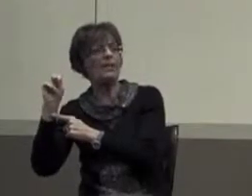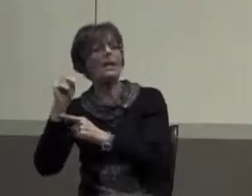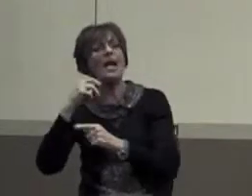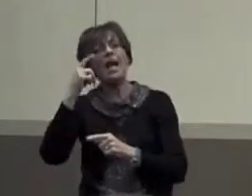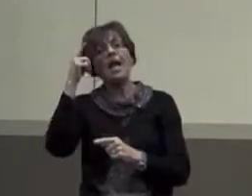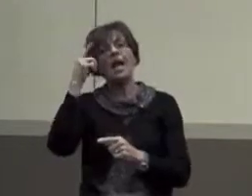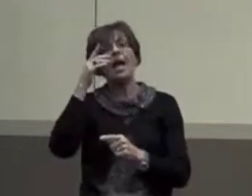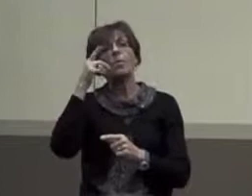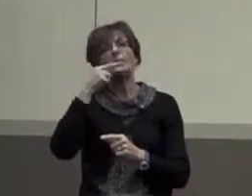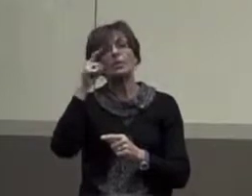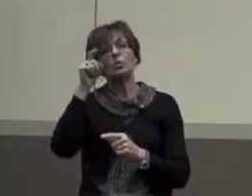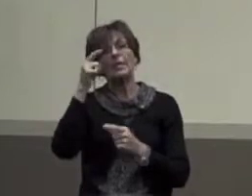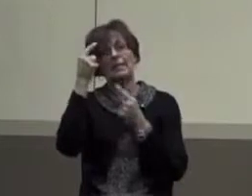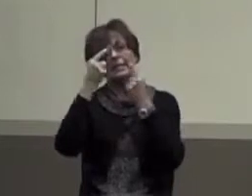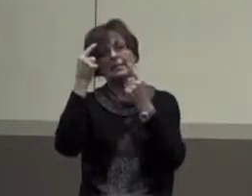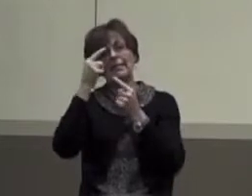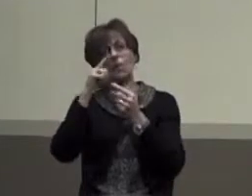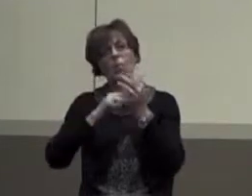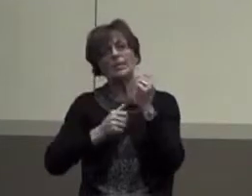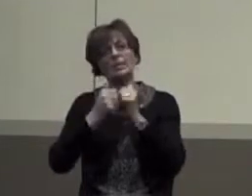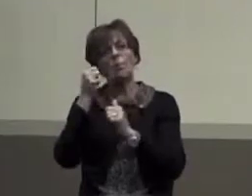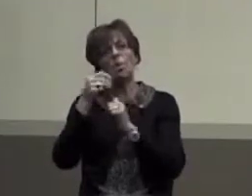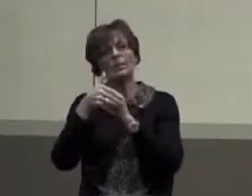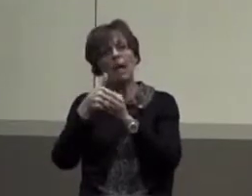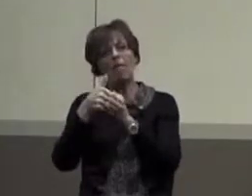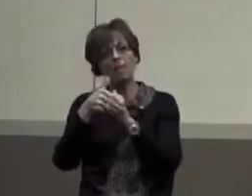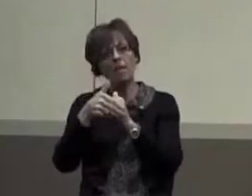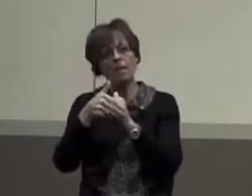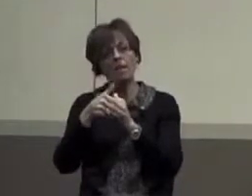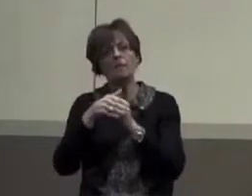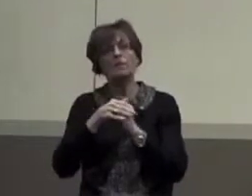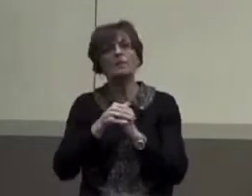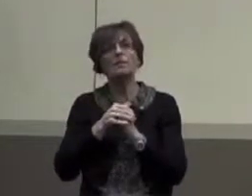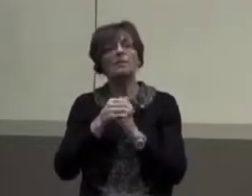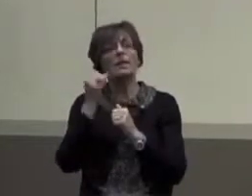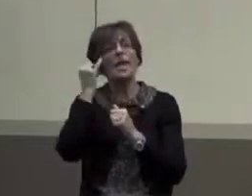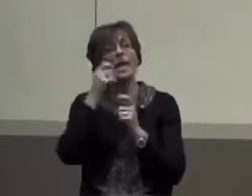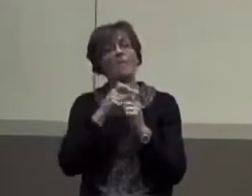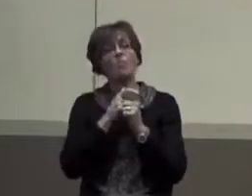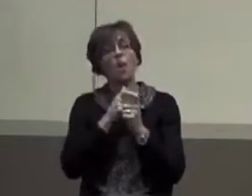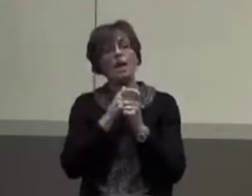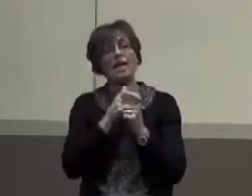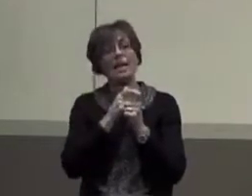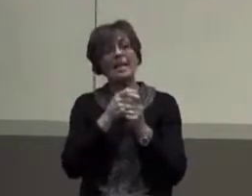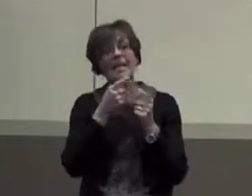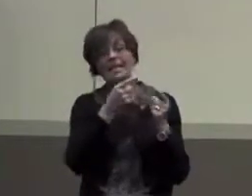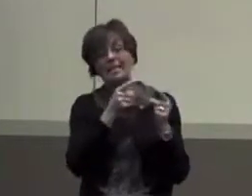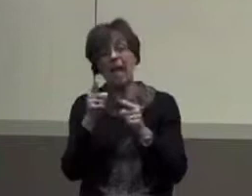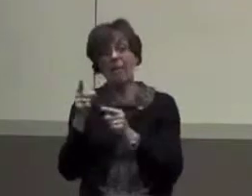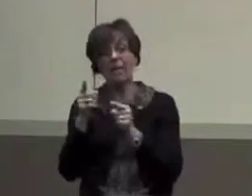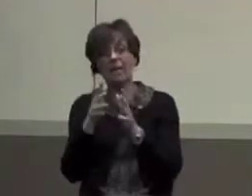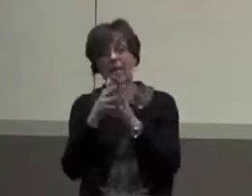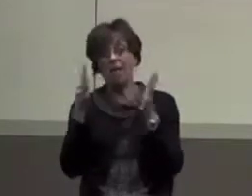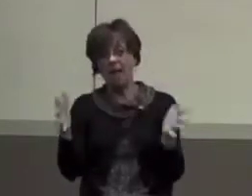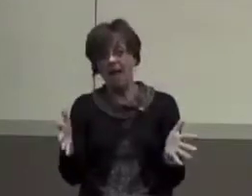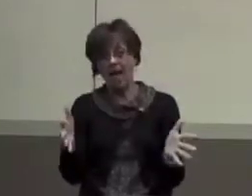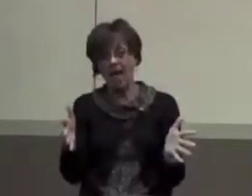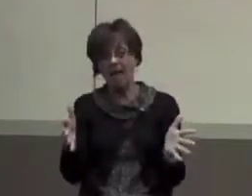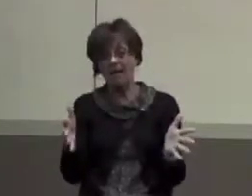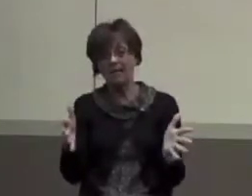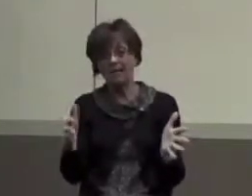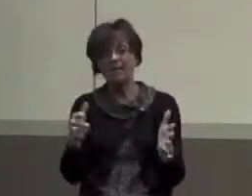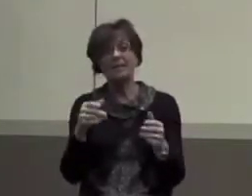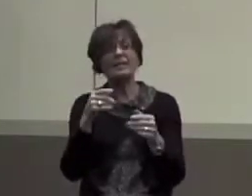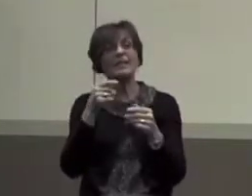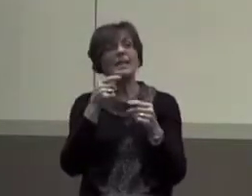consider what would be the most helpful for you. So if running is happening a lot and short periods of